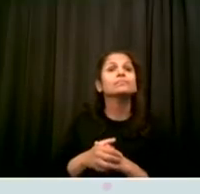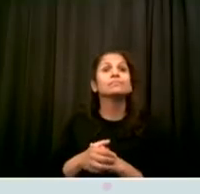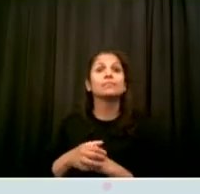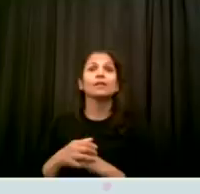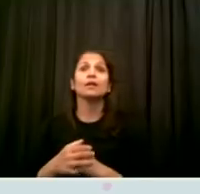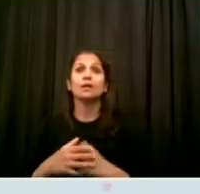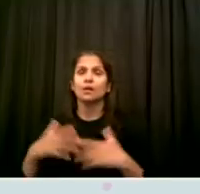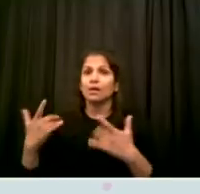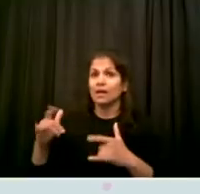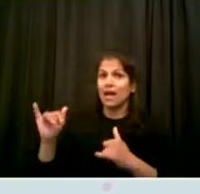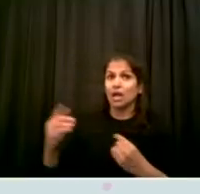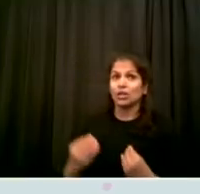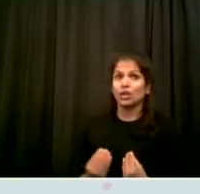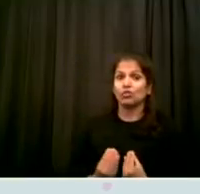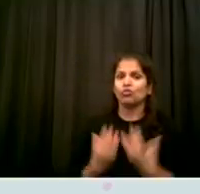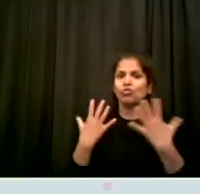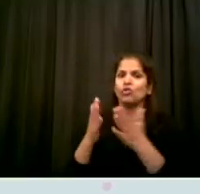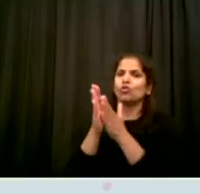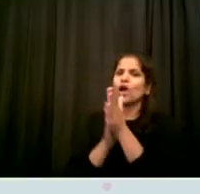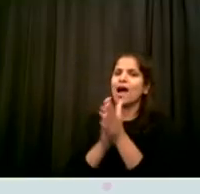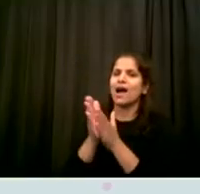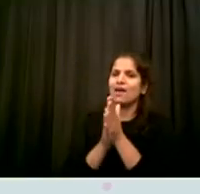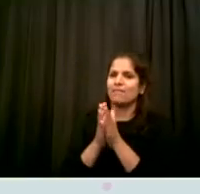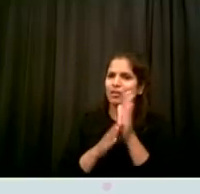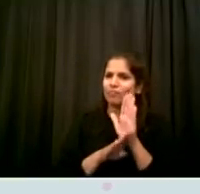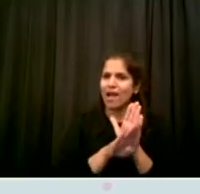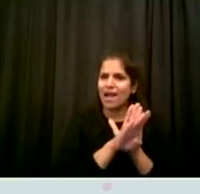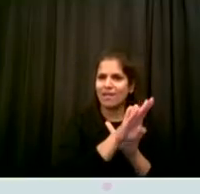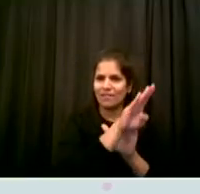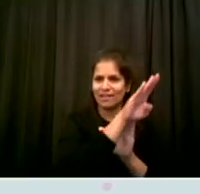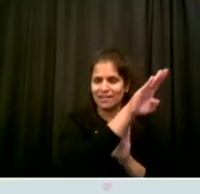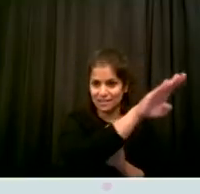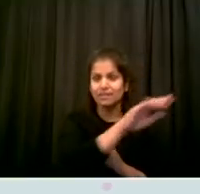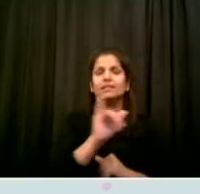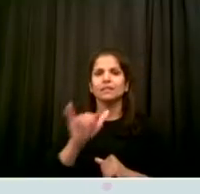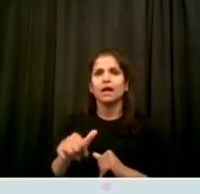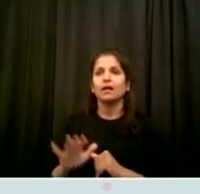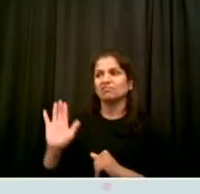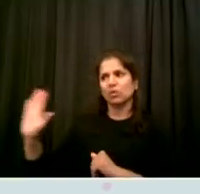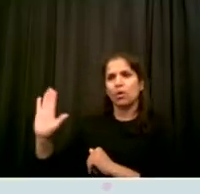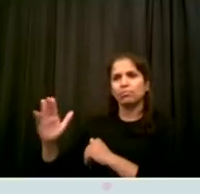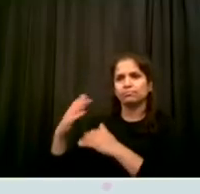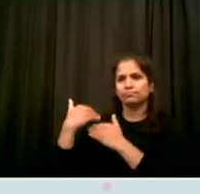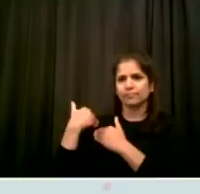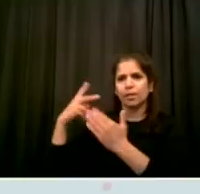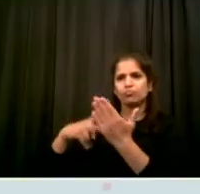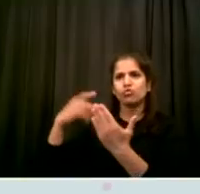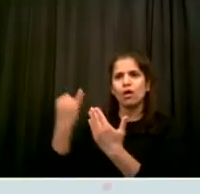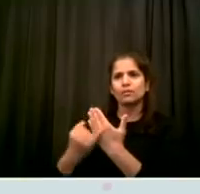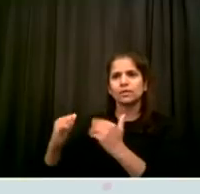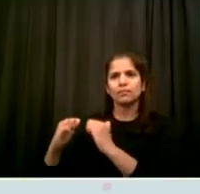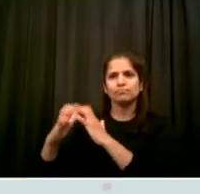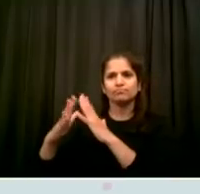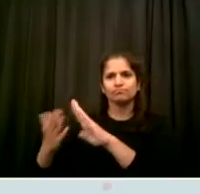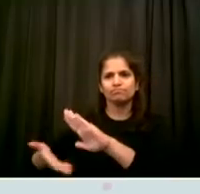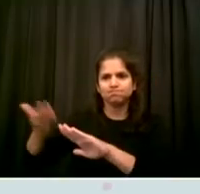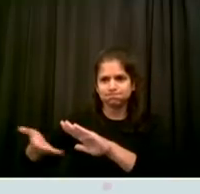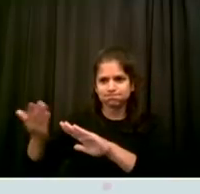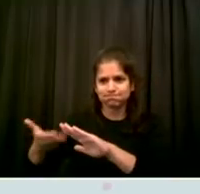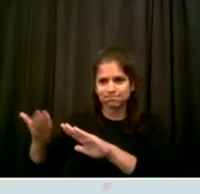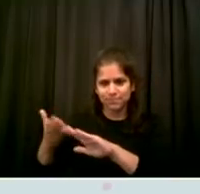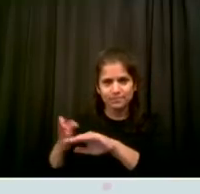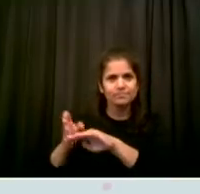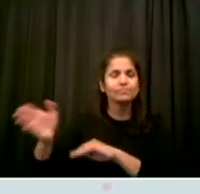to people as possible, mental health services that people need, mental health information they need. And it's a reminder this month and every month.